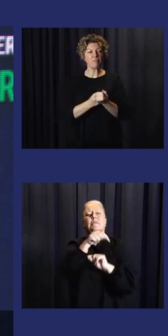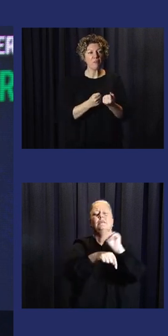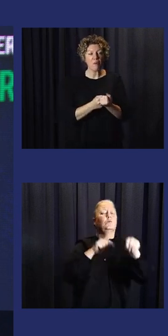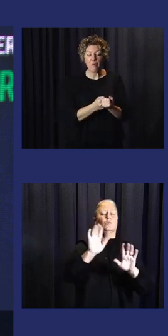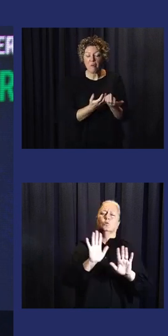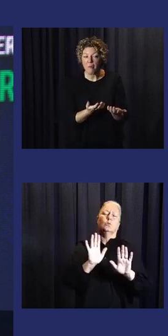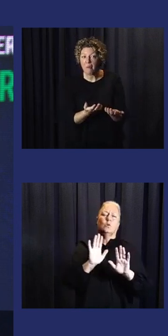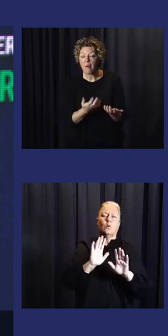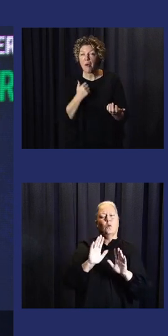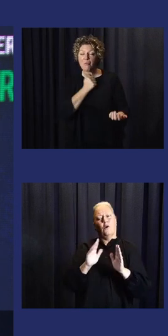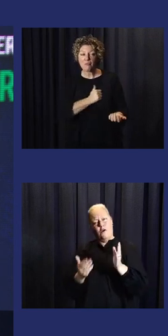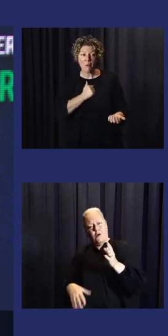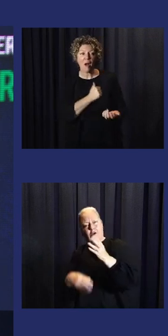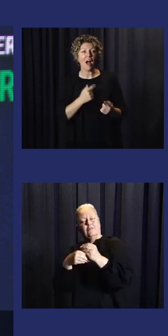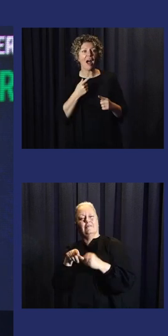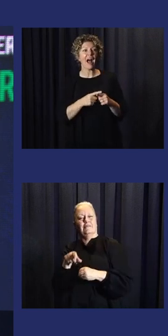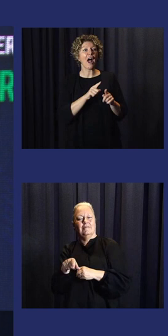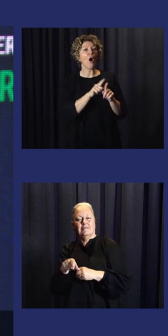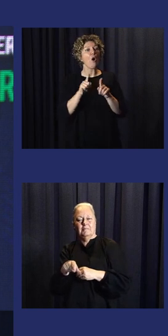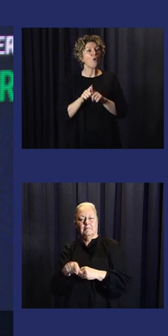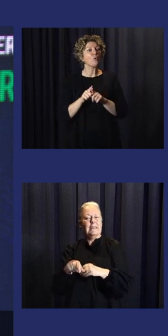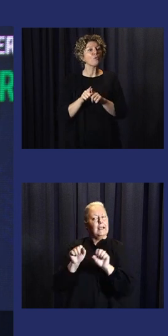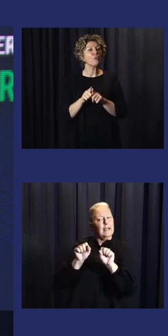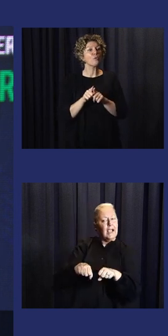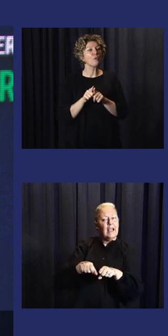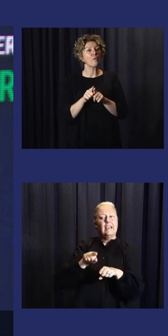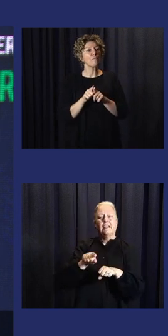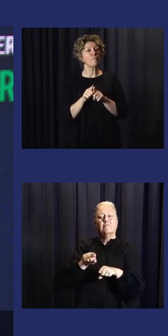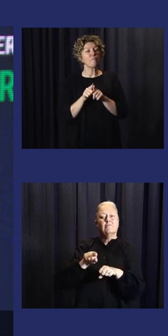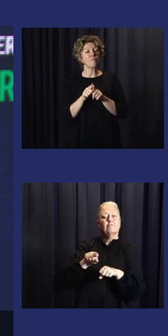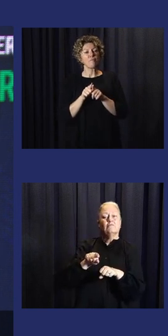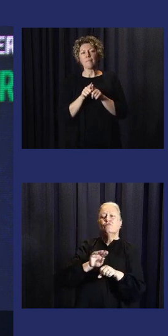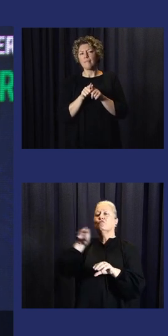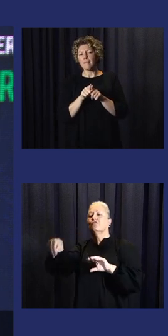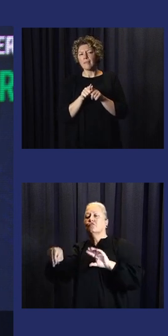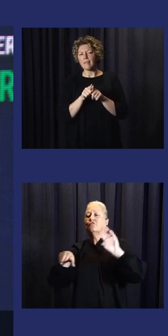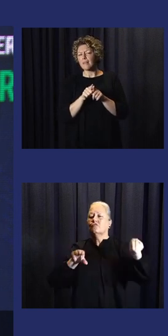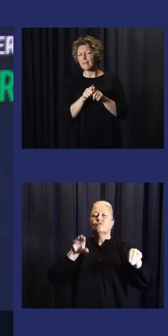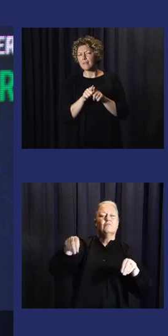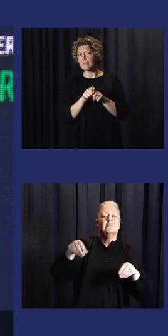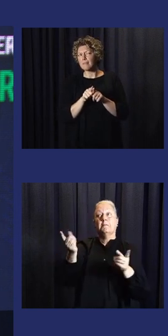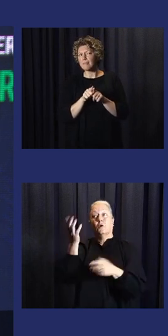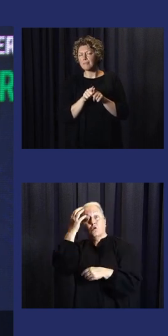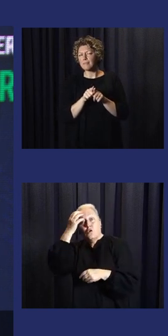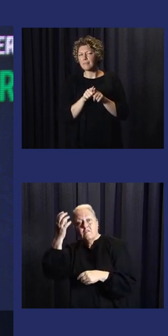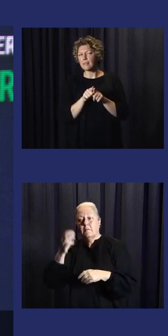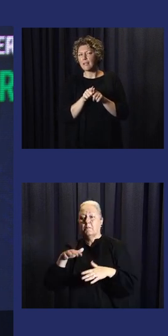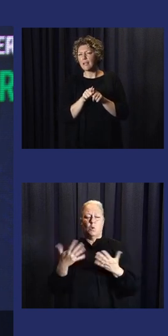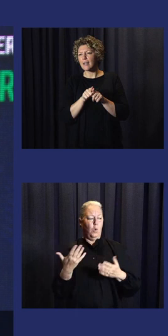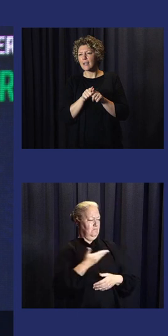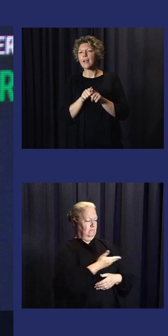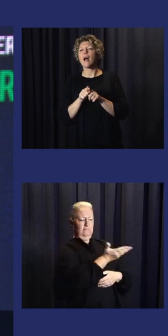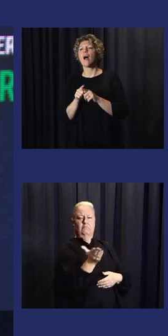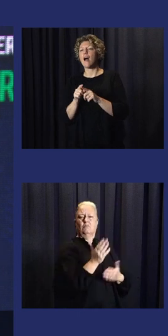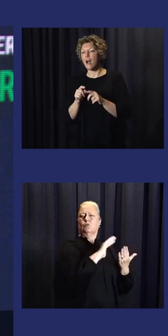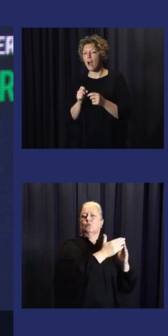that, they can capitalize their experience for the leadership role in public and corporate sectors. That way, we